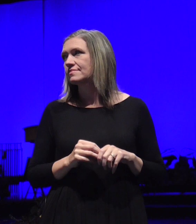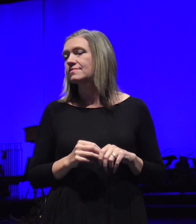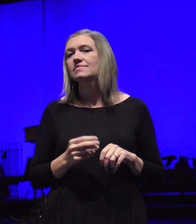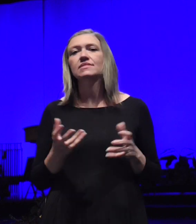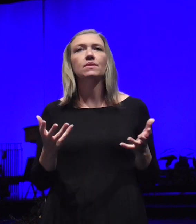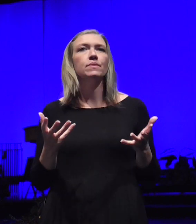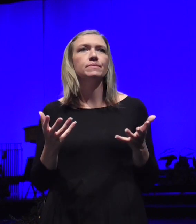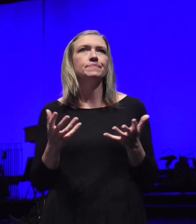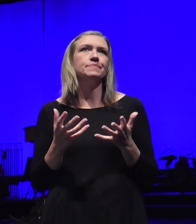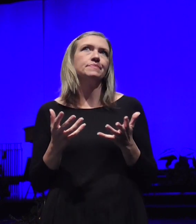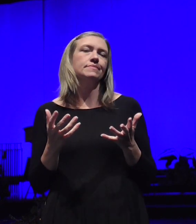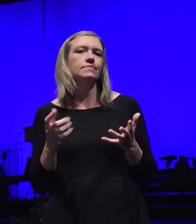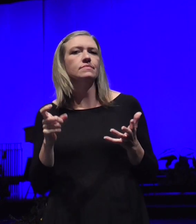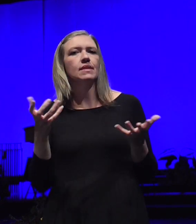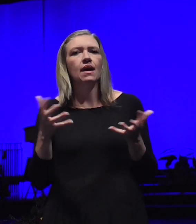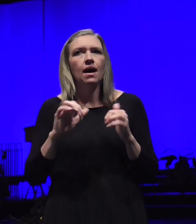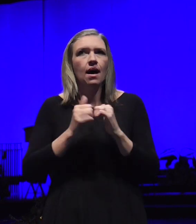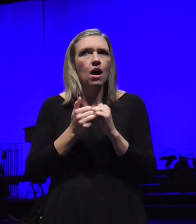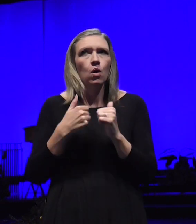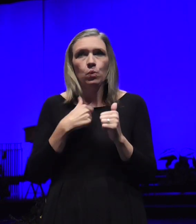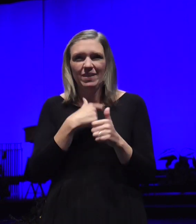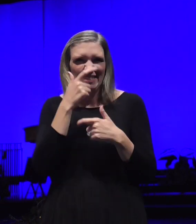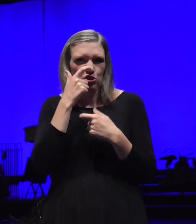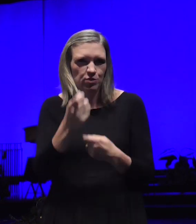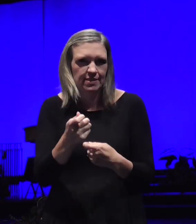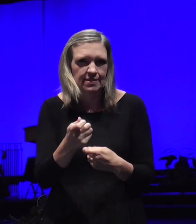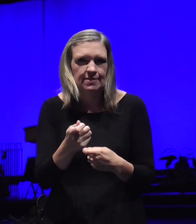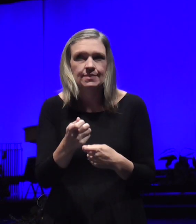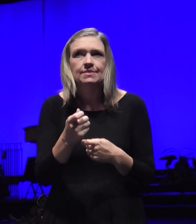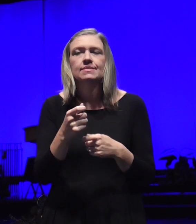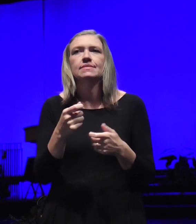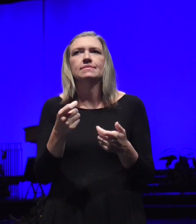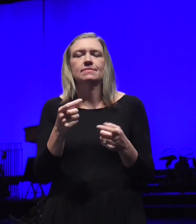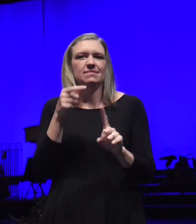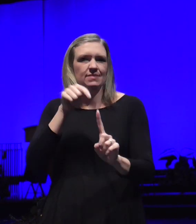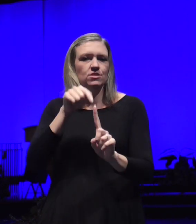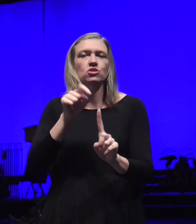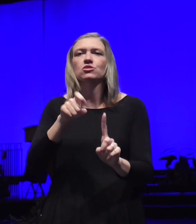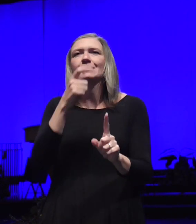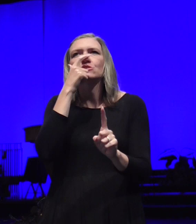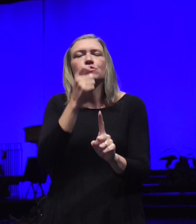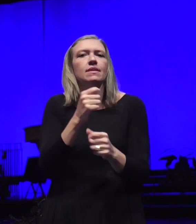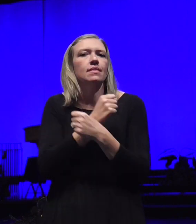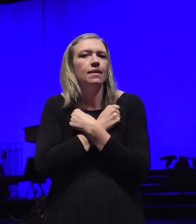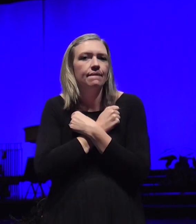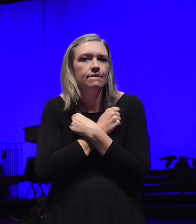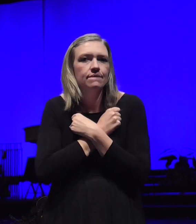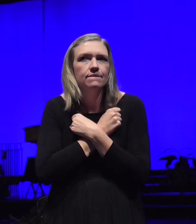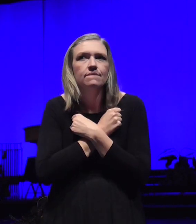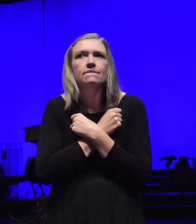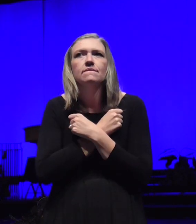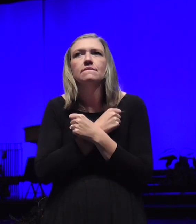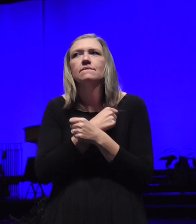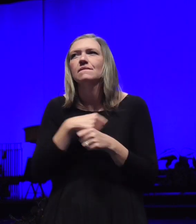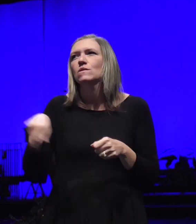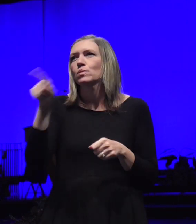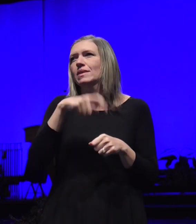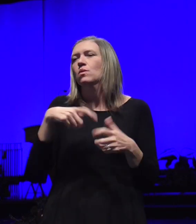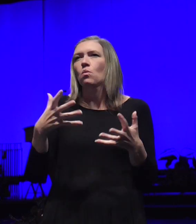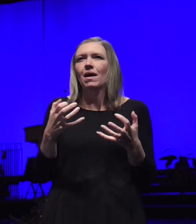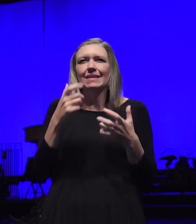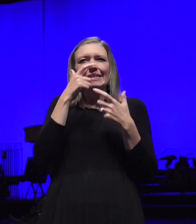So what do we want to be interested in? We want to be interested in love. We want to be interested in